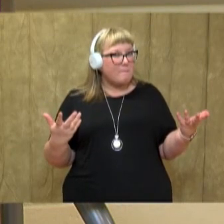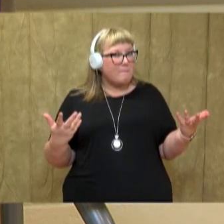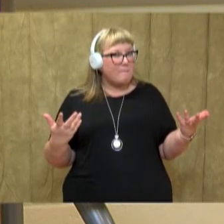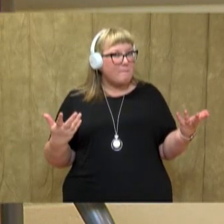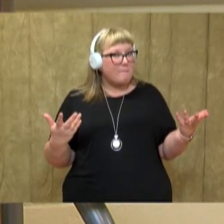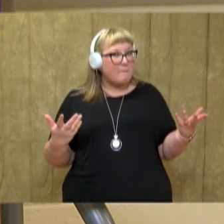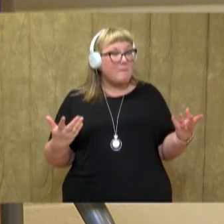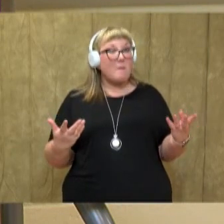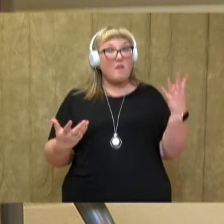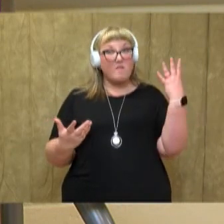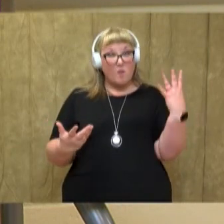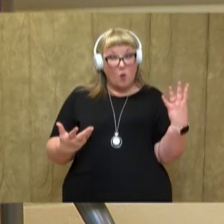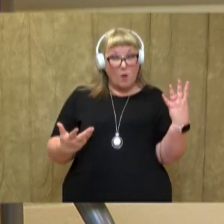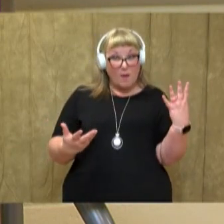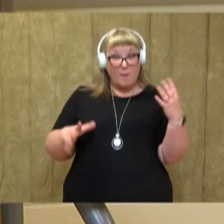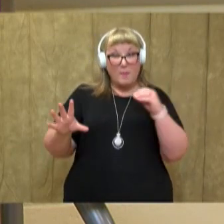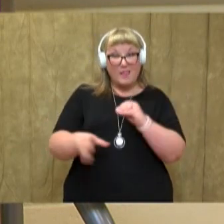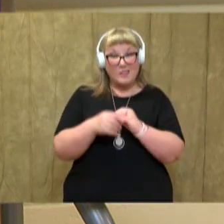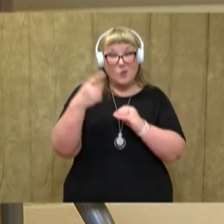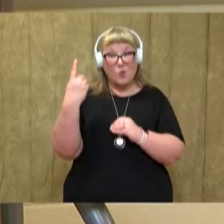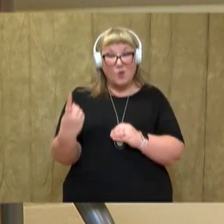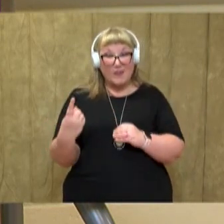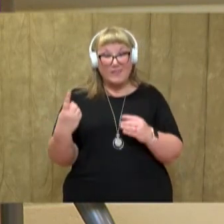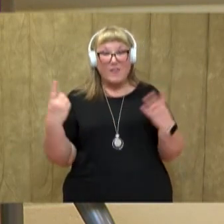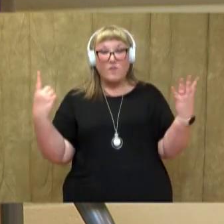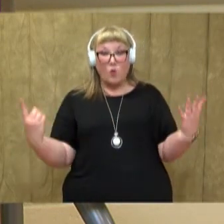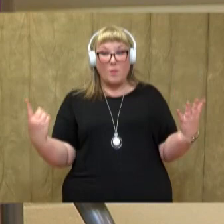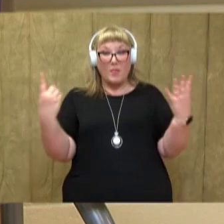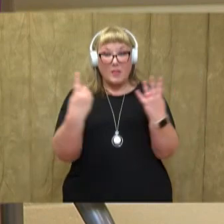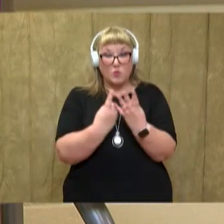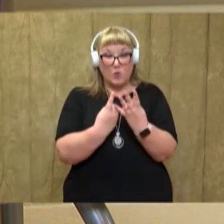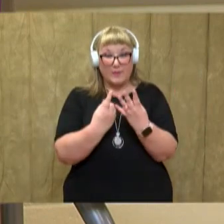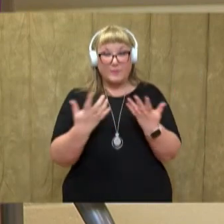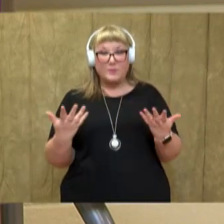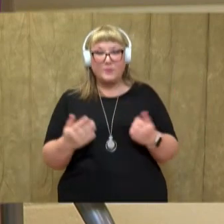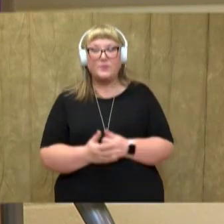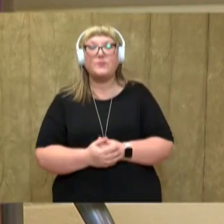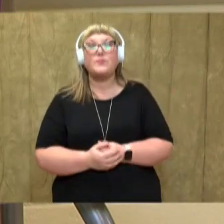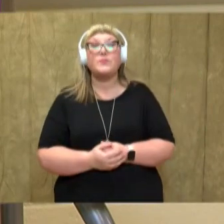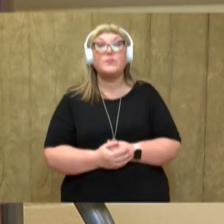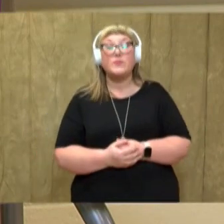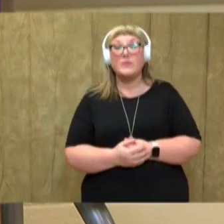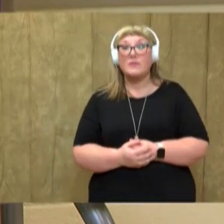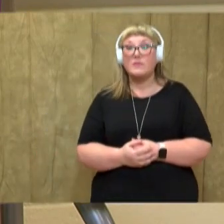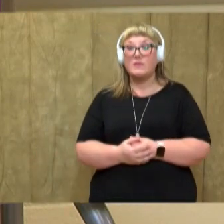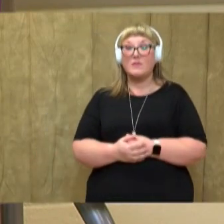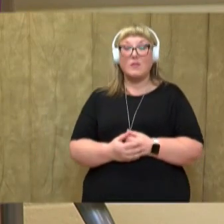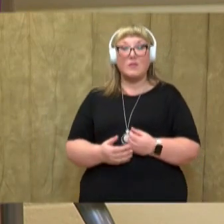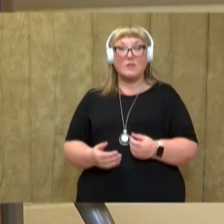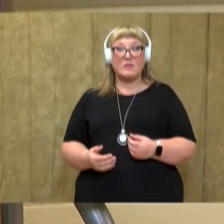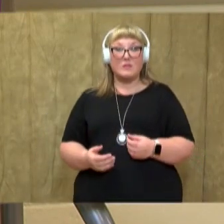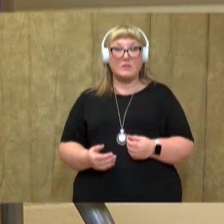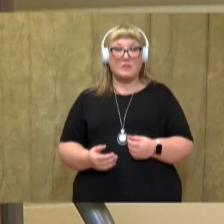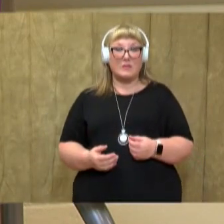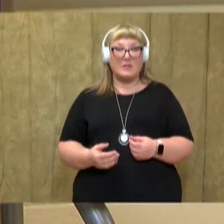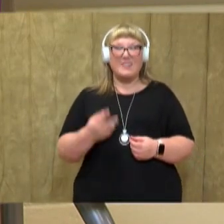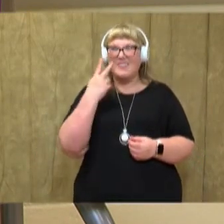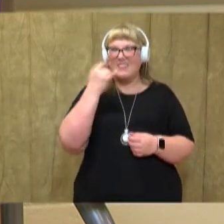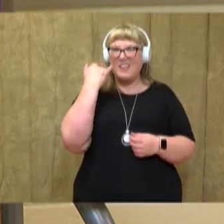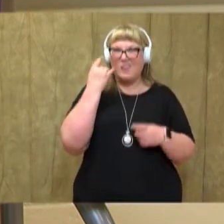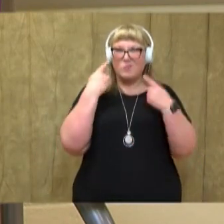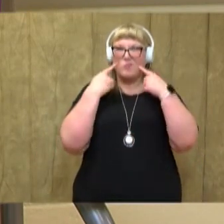You're right. It says 4 plus 1. Let's see if we can get 4 plus